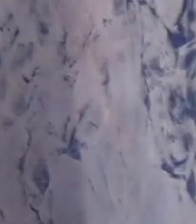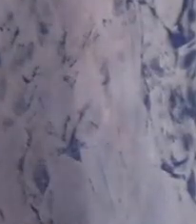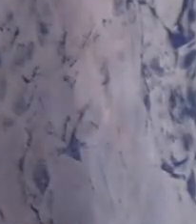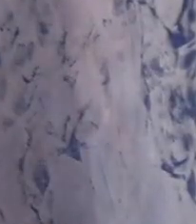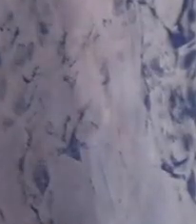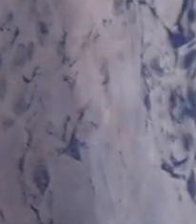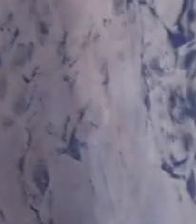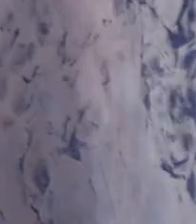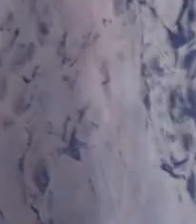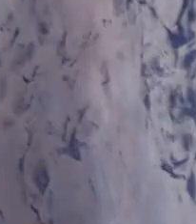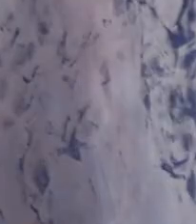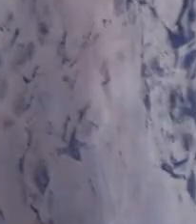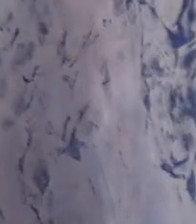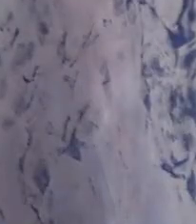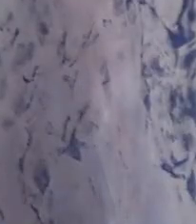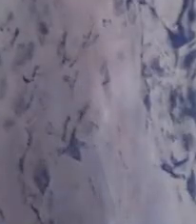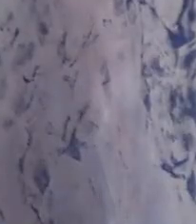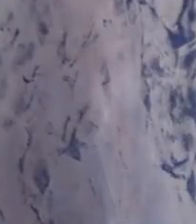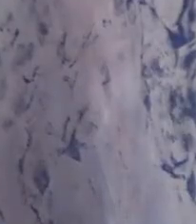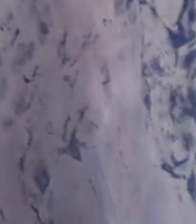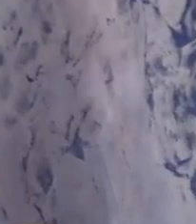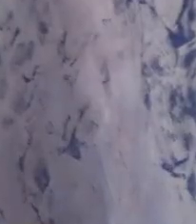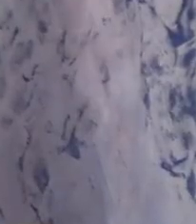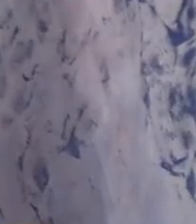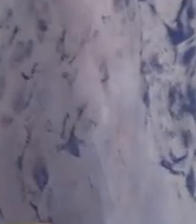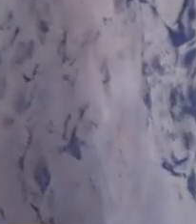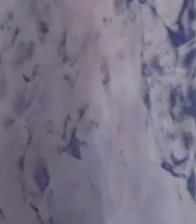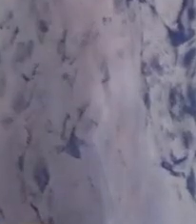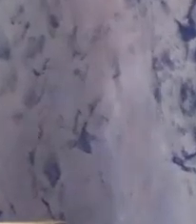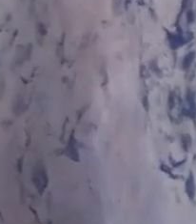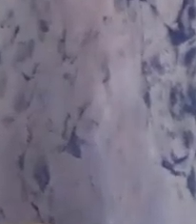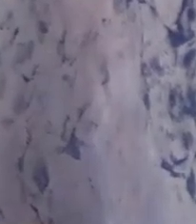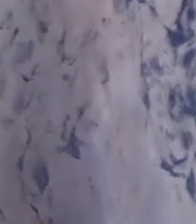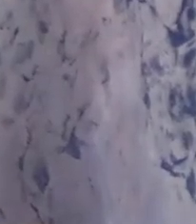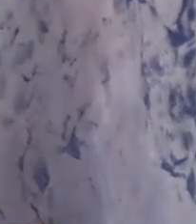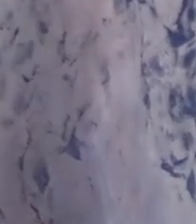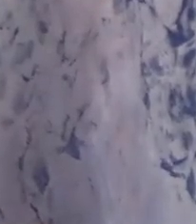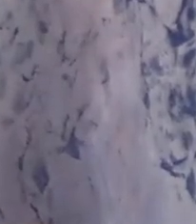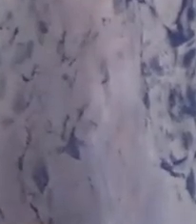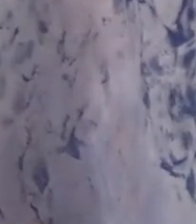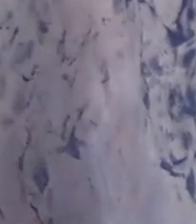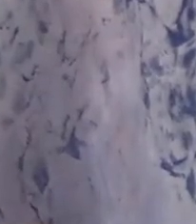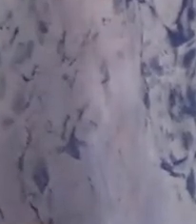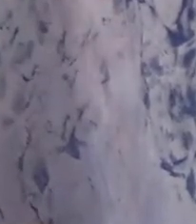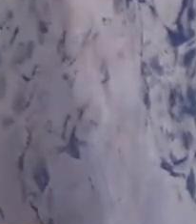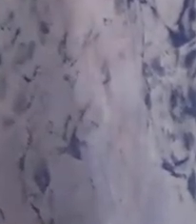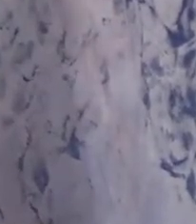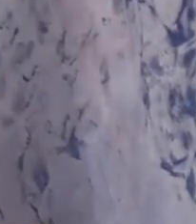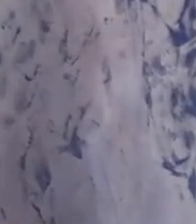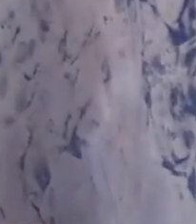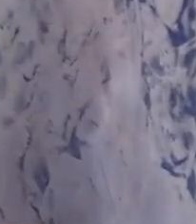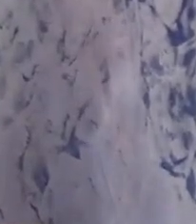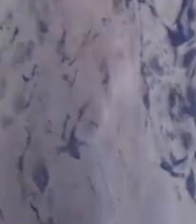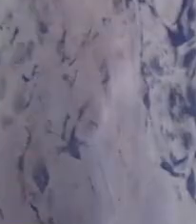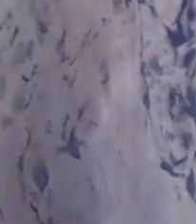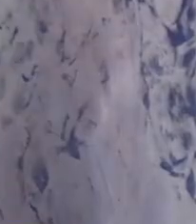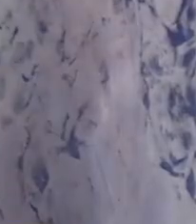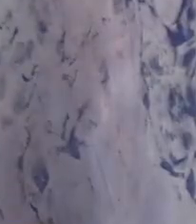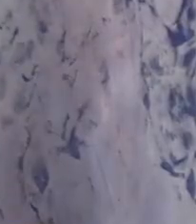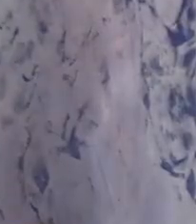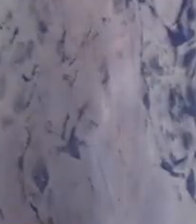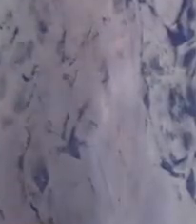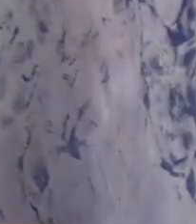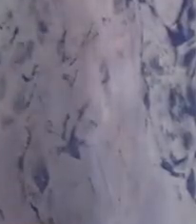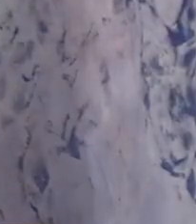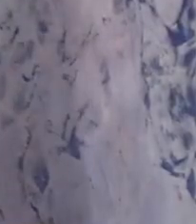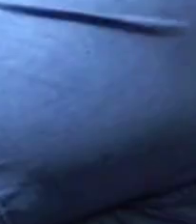wildlife protection with 1,500 new game rangers and 23,000 digitized government services. He also